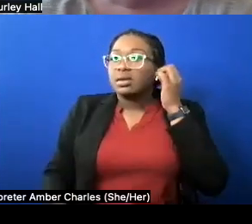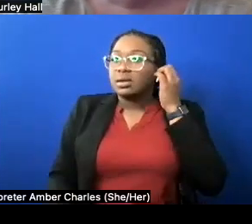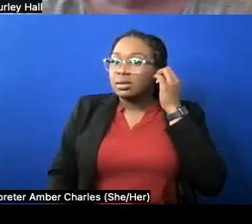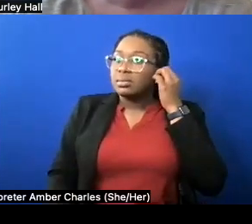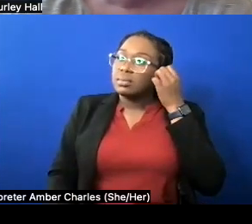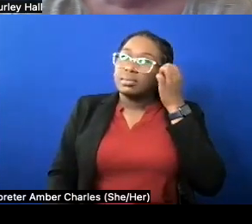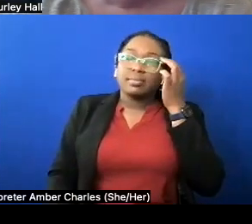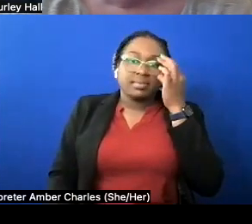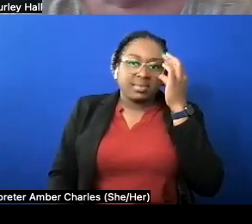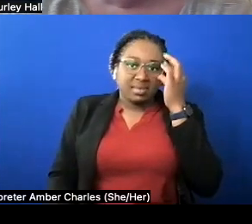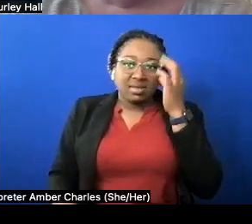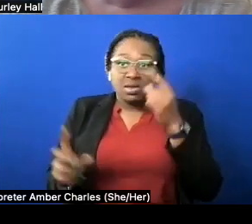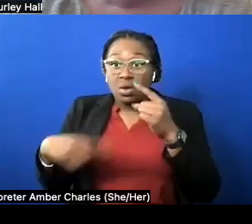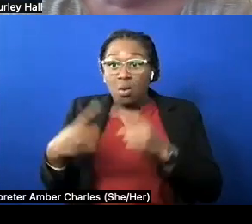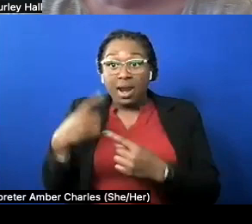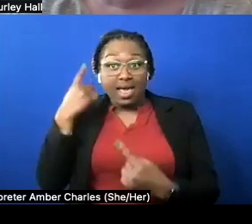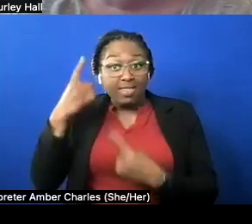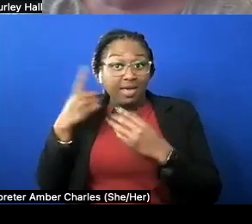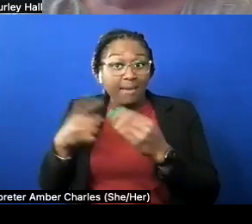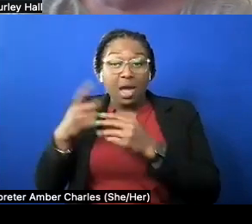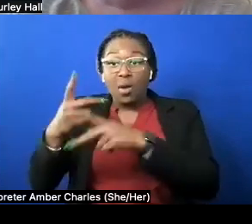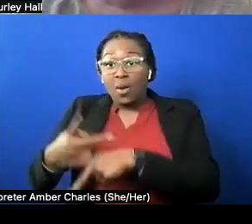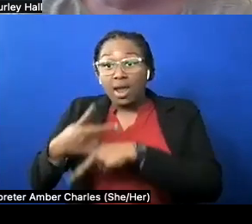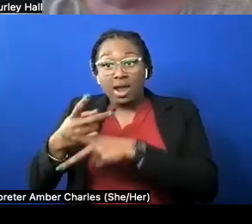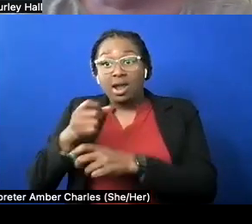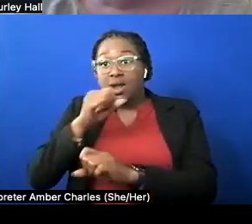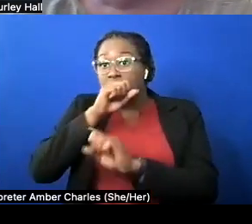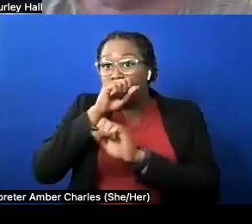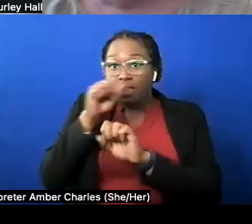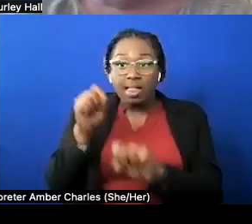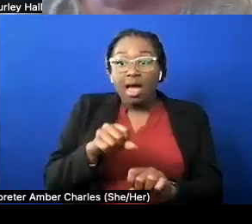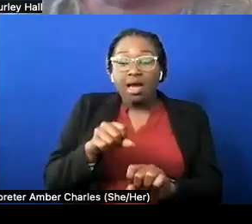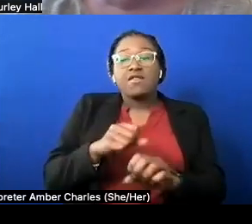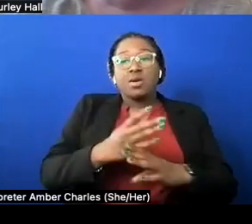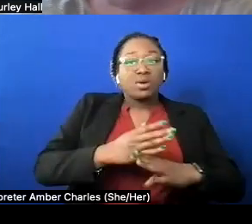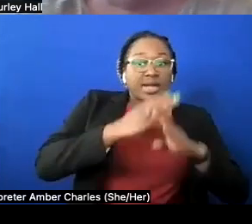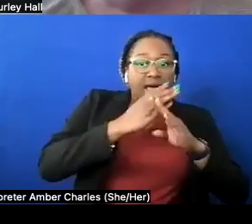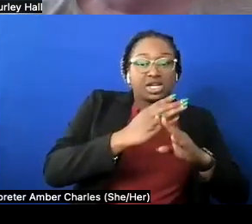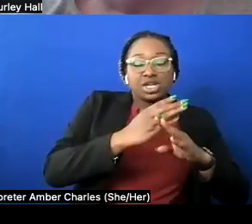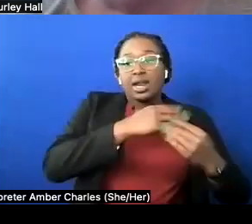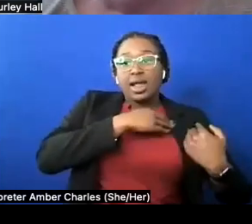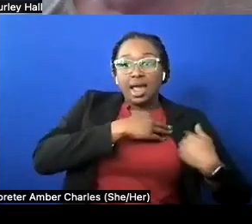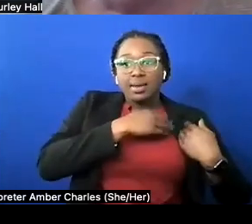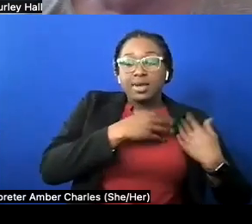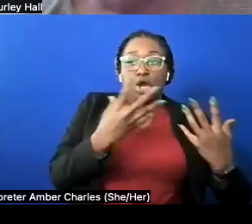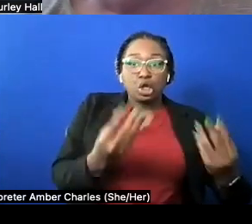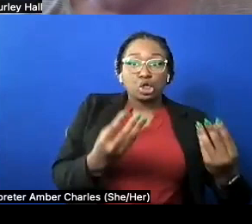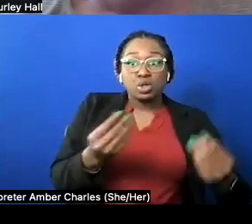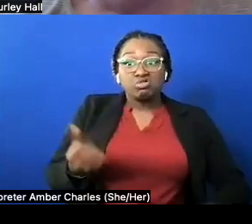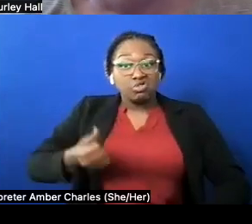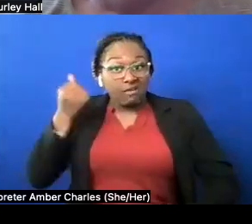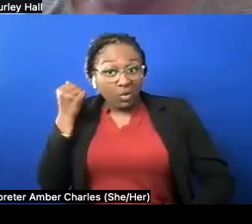think about care, love, protection, accountability, cushion and spaciousness,